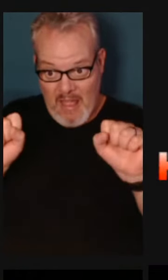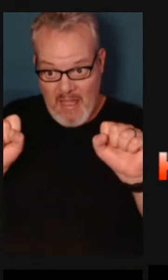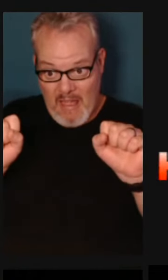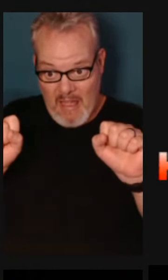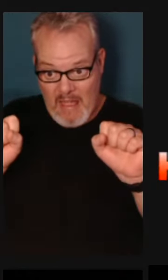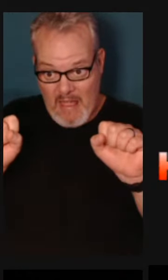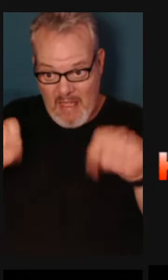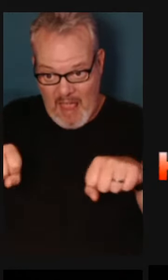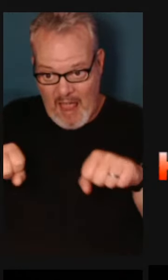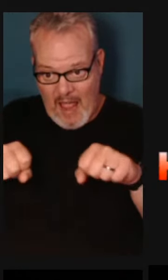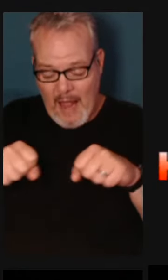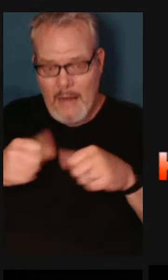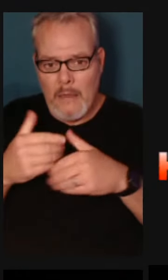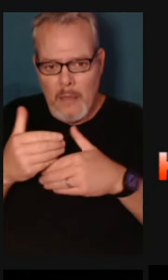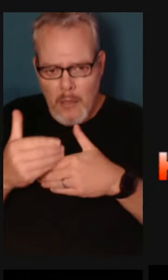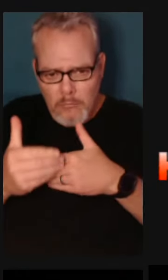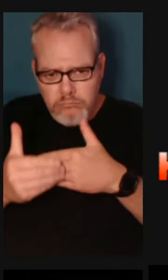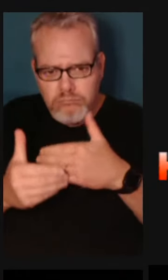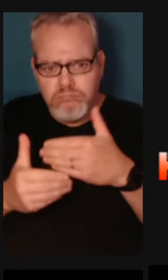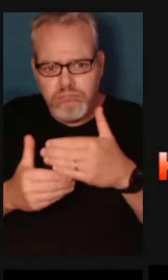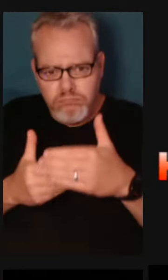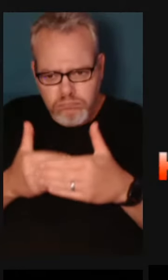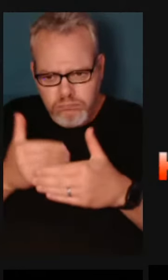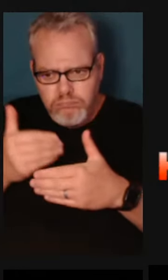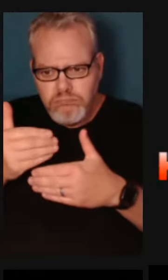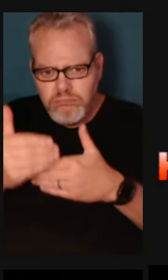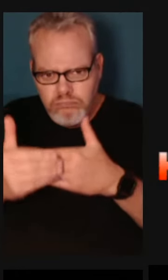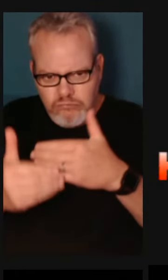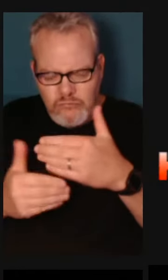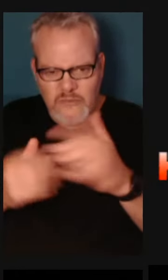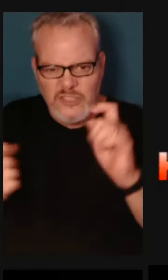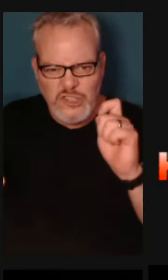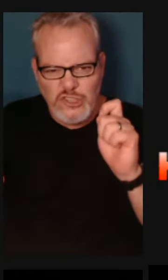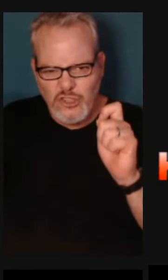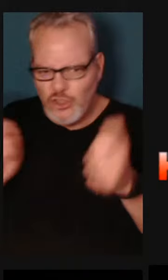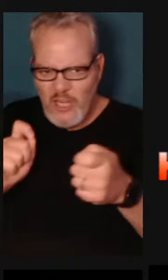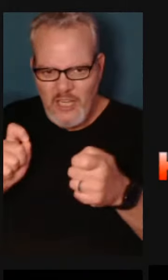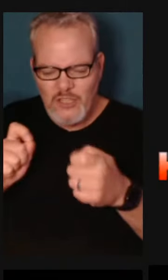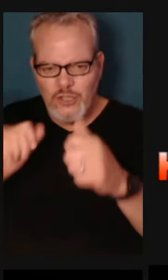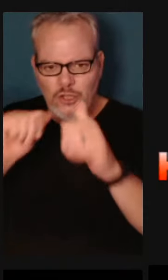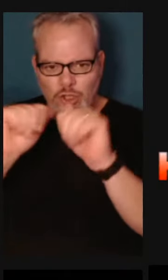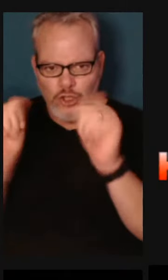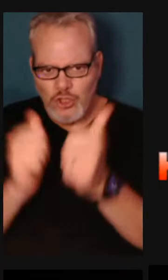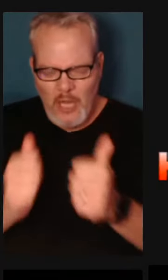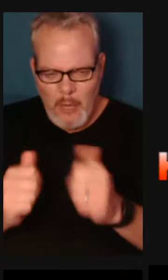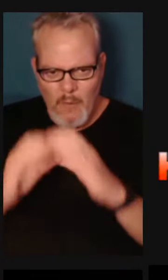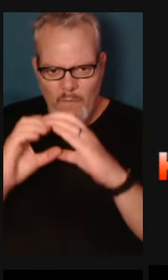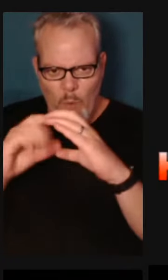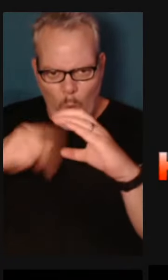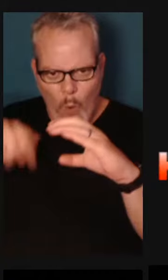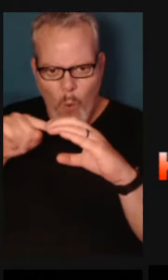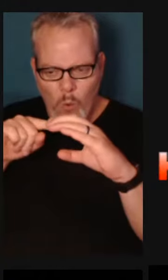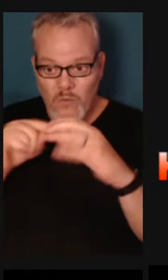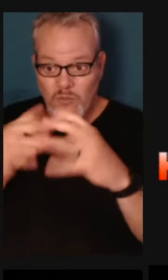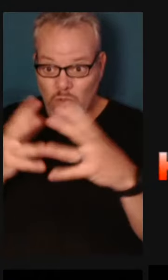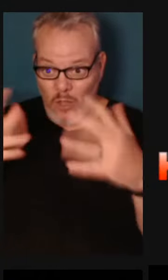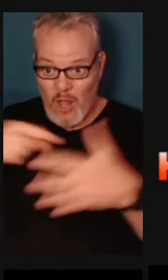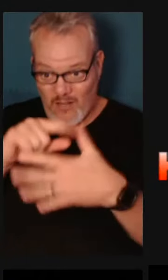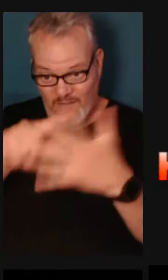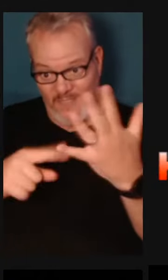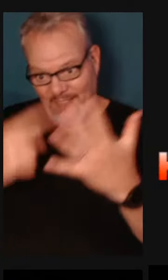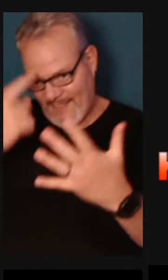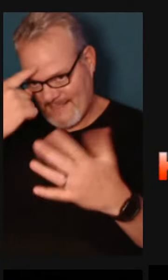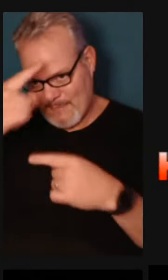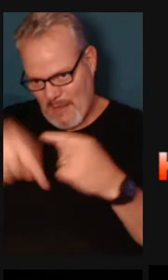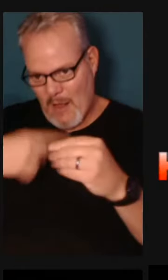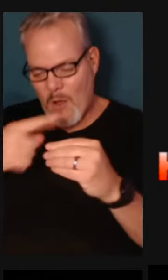creep along and deform the shape of that hole too. So there's lots of things to think about there, and that's what I'll just throw